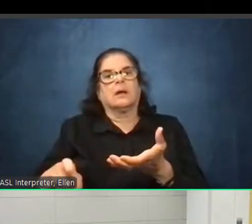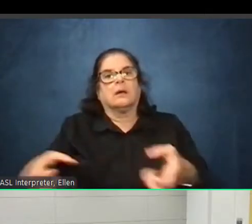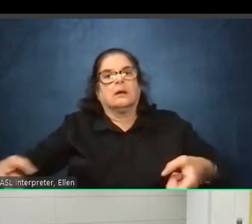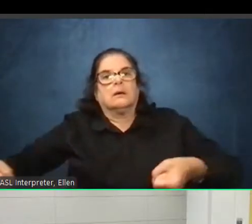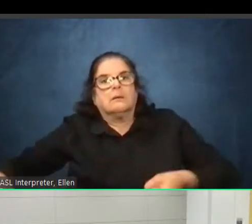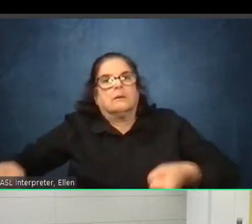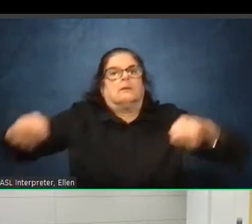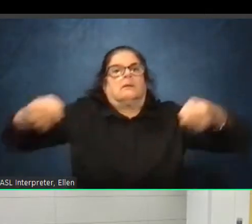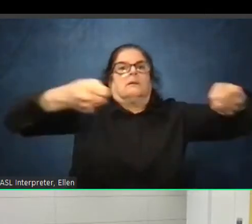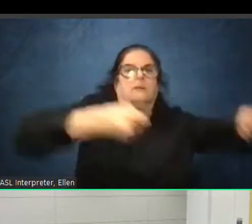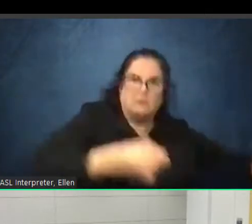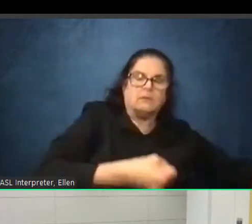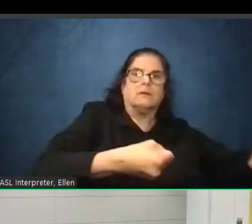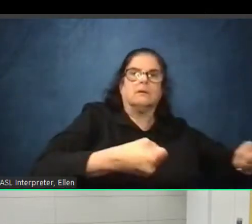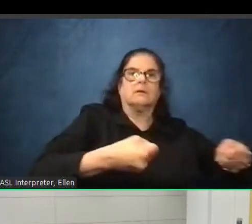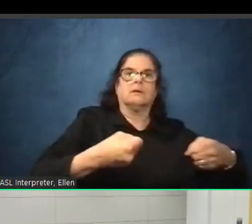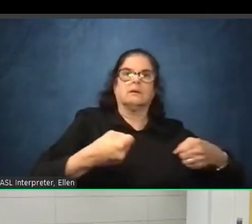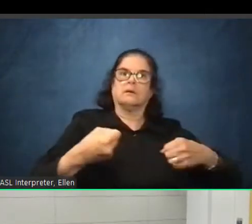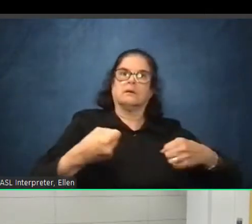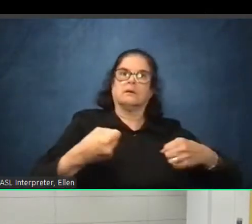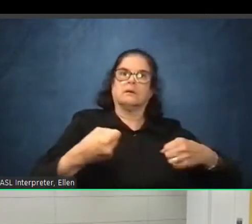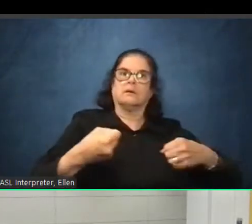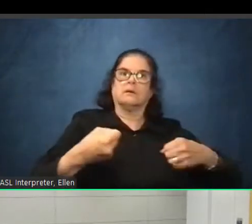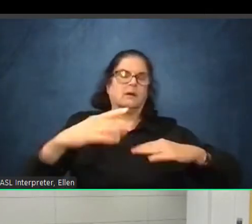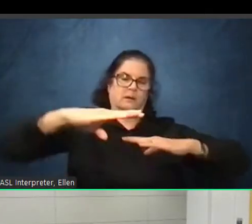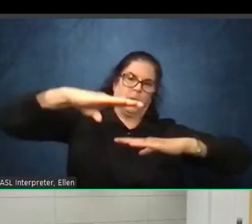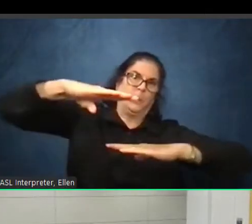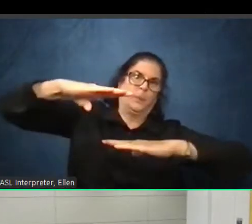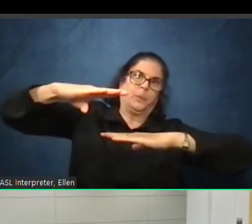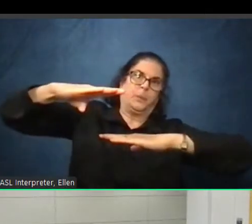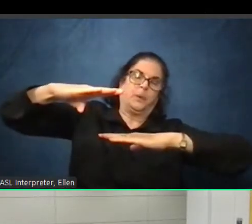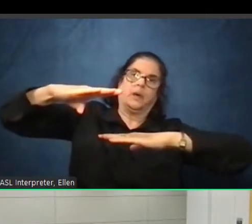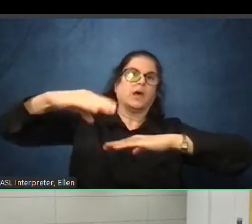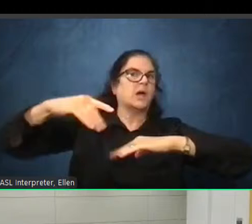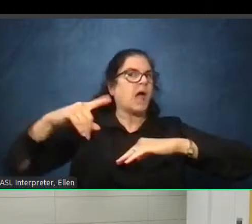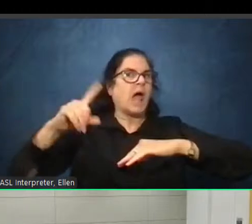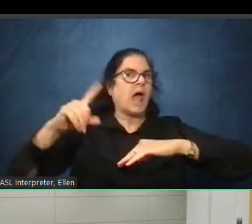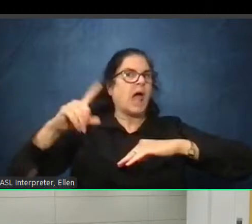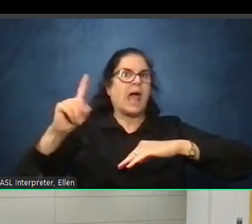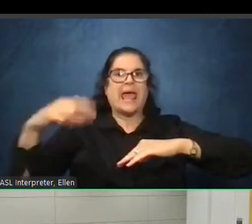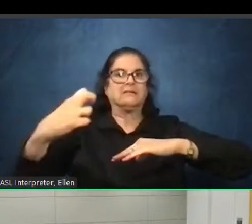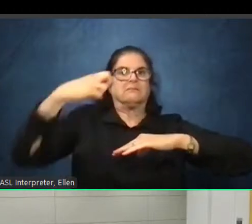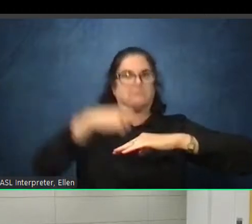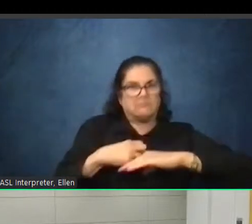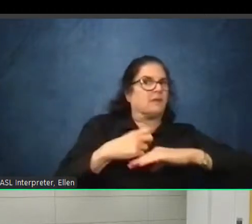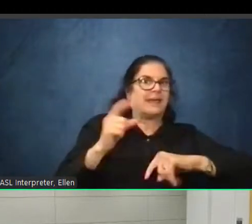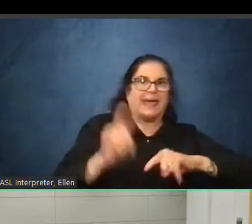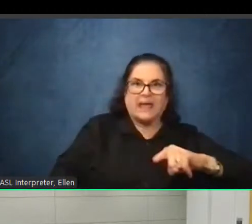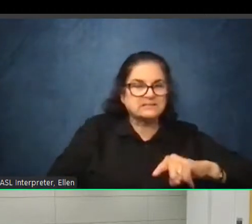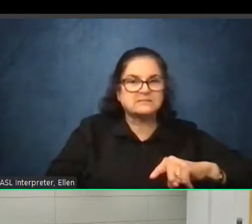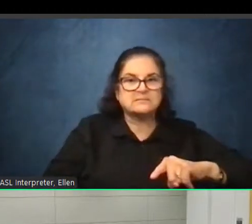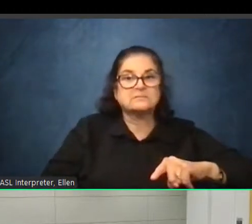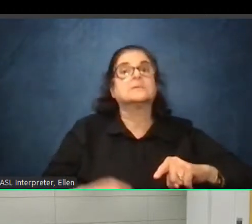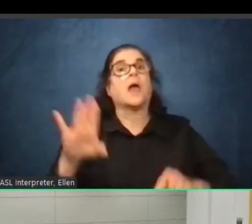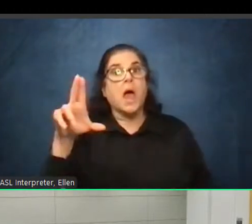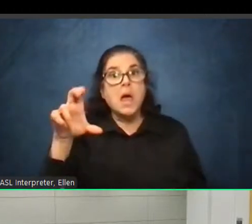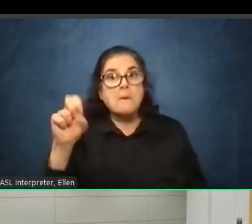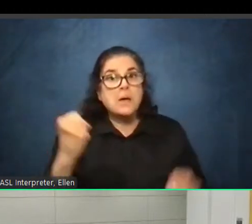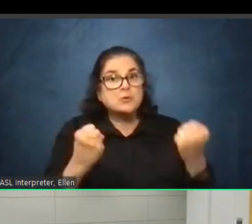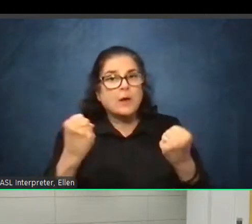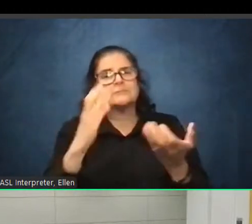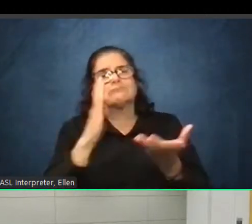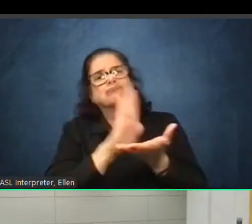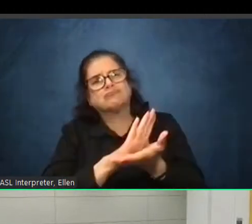onto the platform. So I ride buses all the time. And for the most part, the bus drivers are very, very nice,